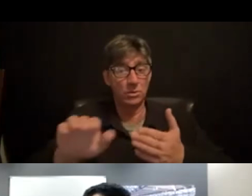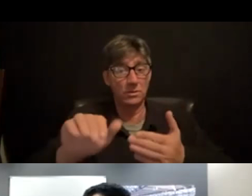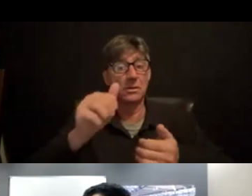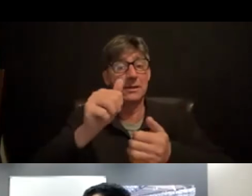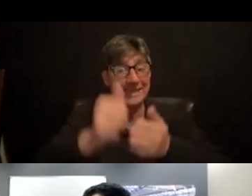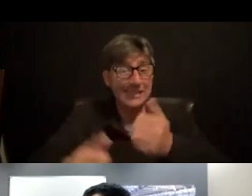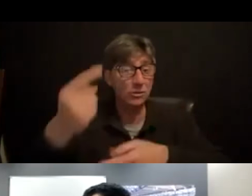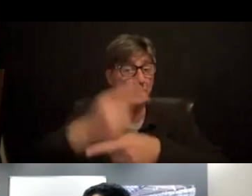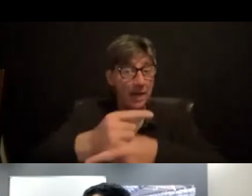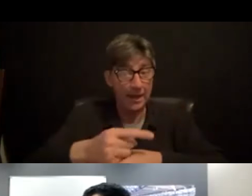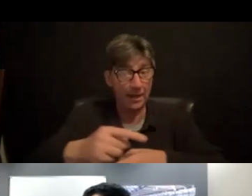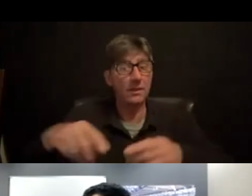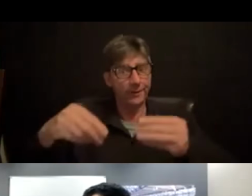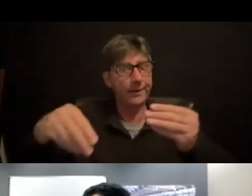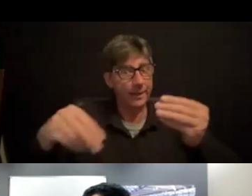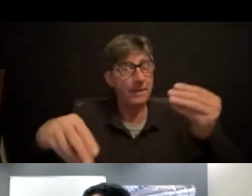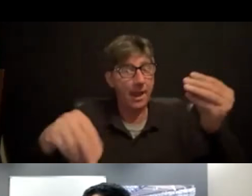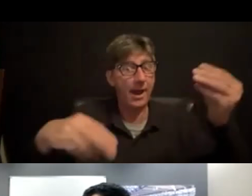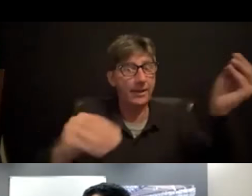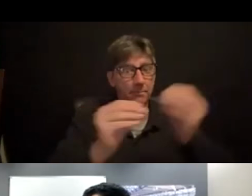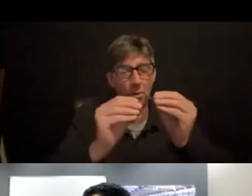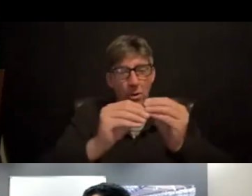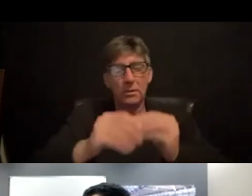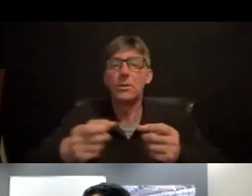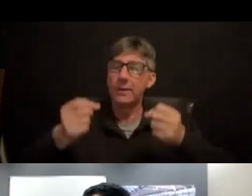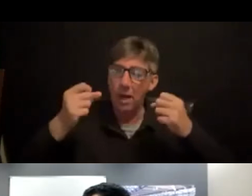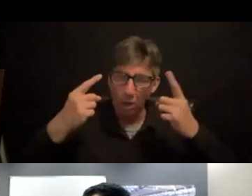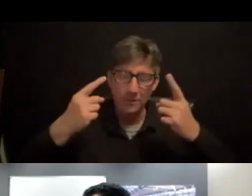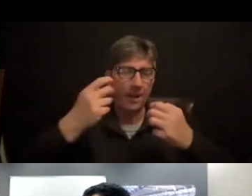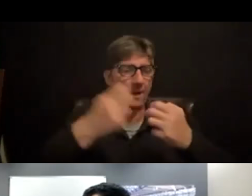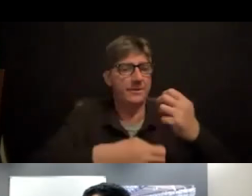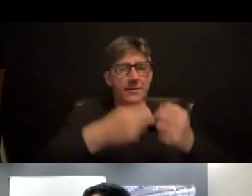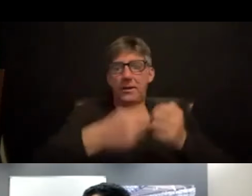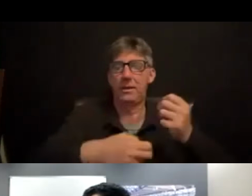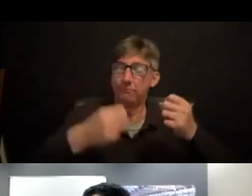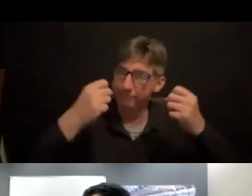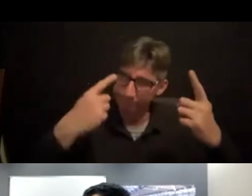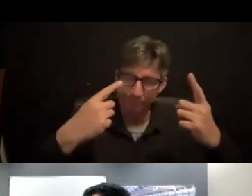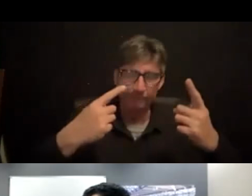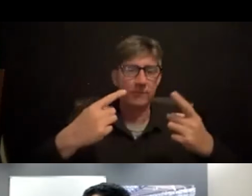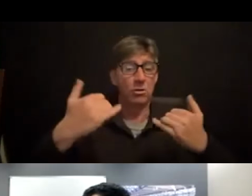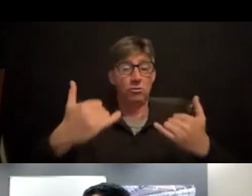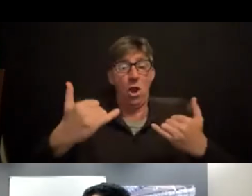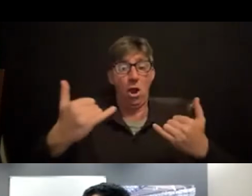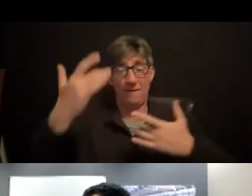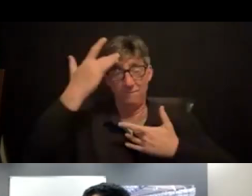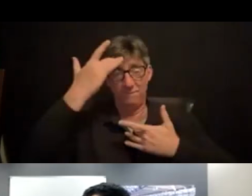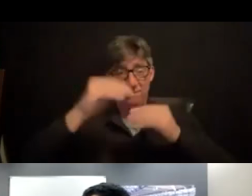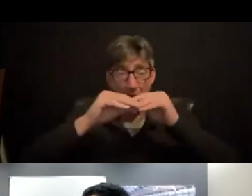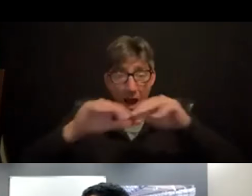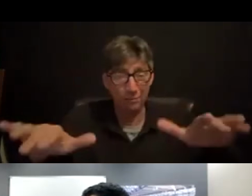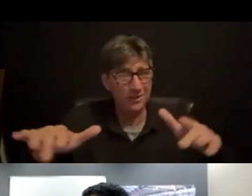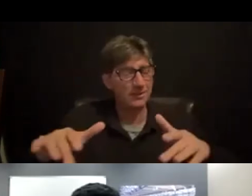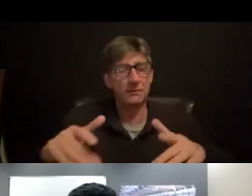on site. So, you know, we understand how difficult the situation is. The coronavirus pandemic has resulted in so many people having